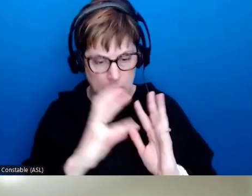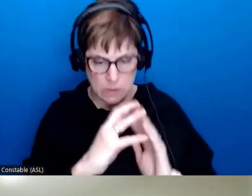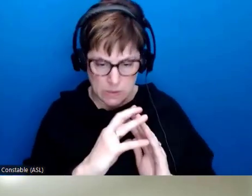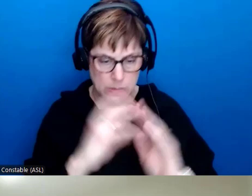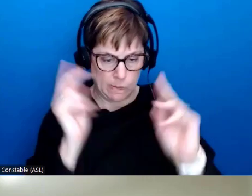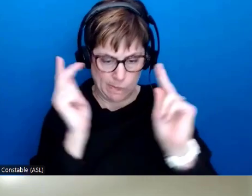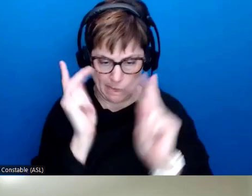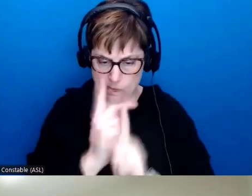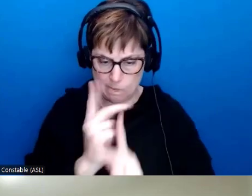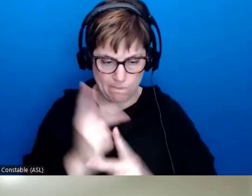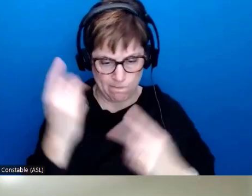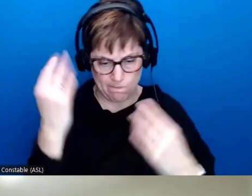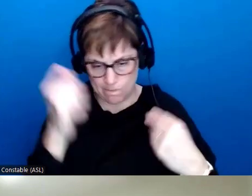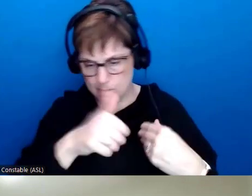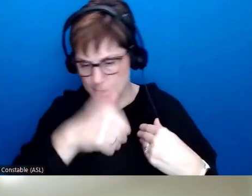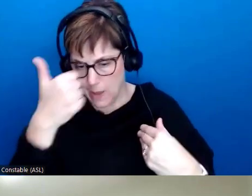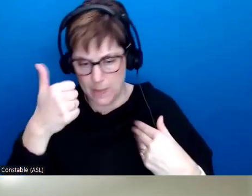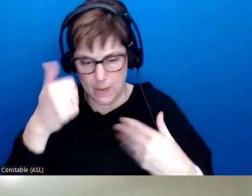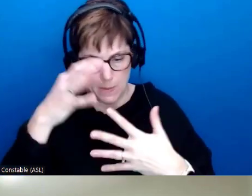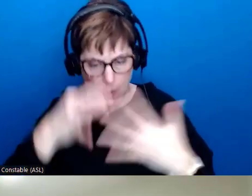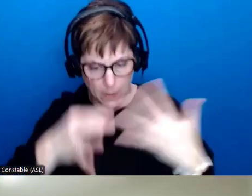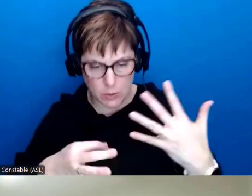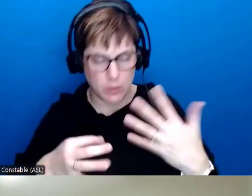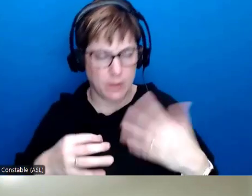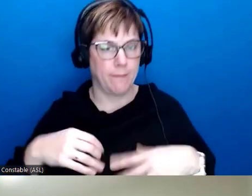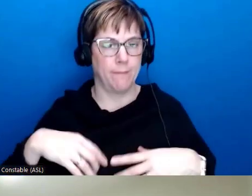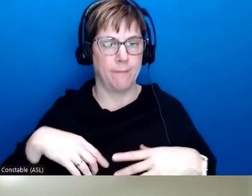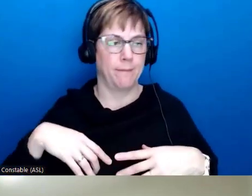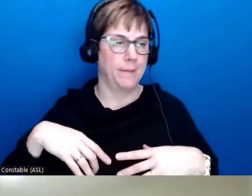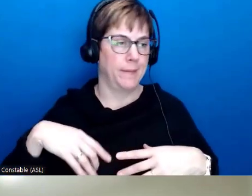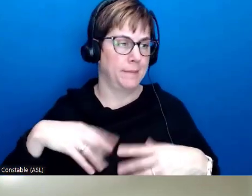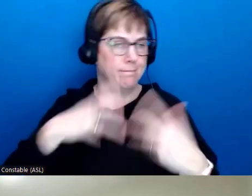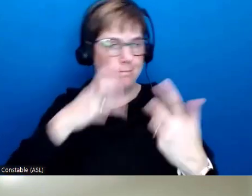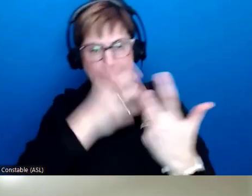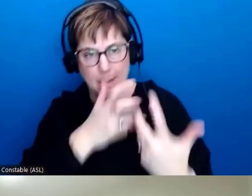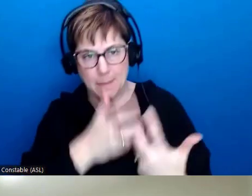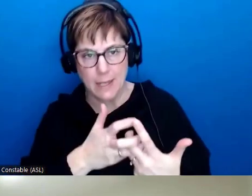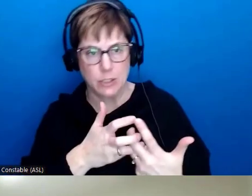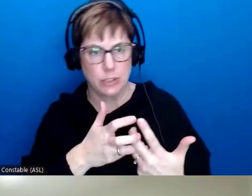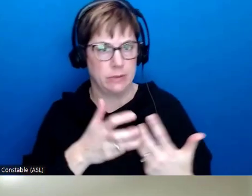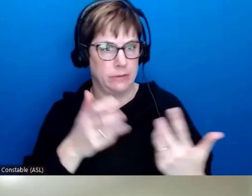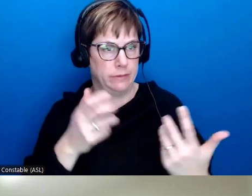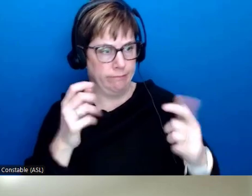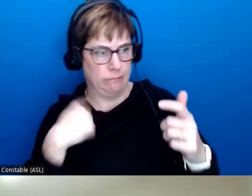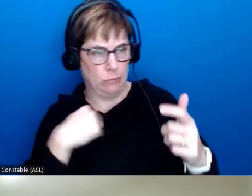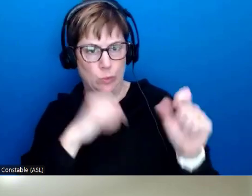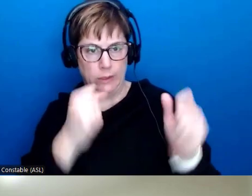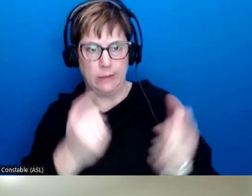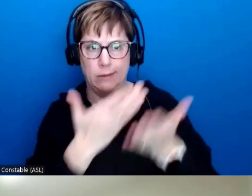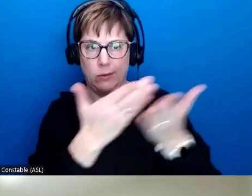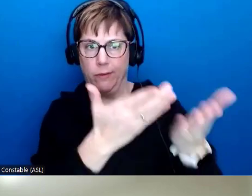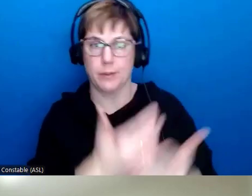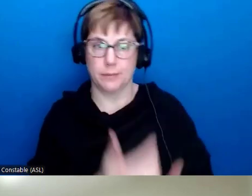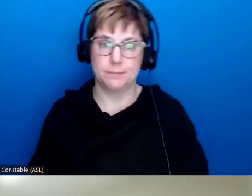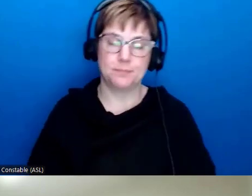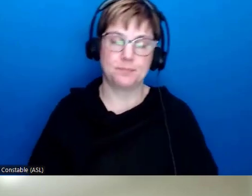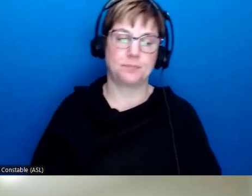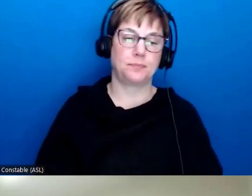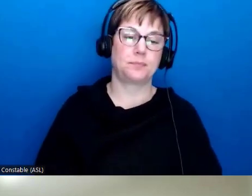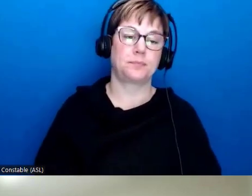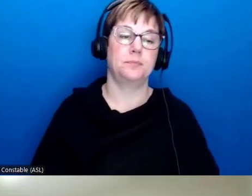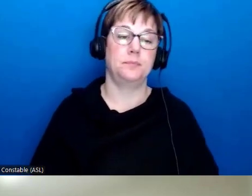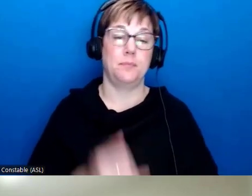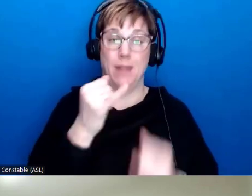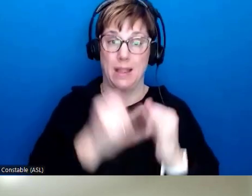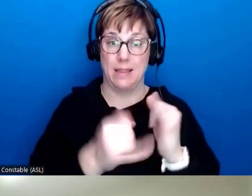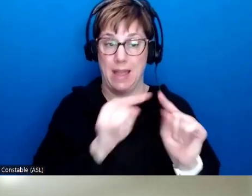out what alternative resources, what alternative accommodations they can offer. Now, the last bullet